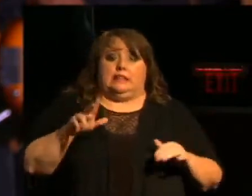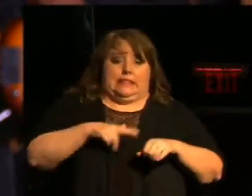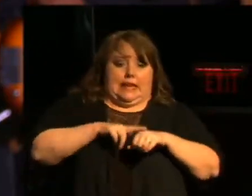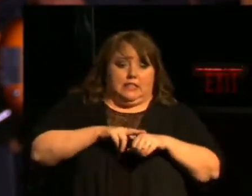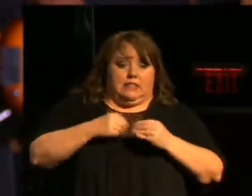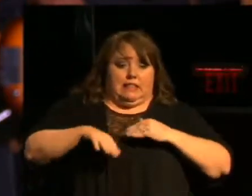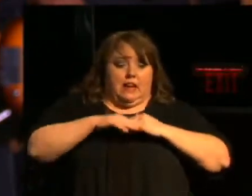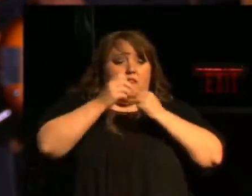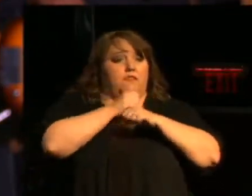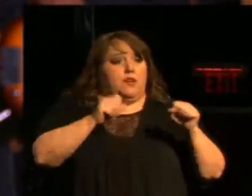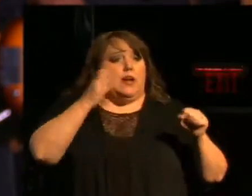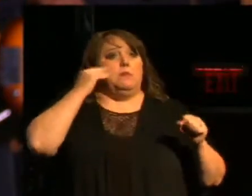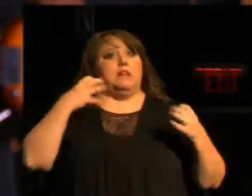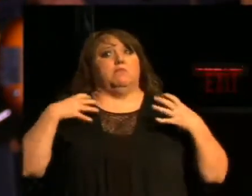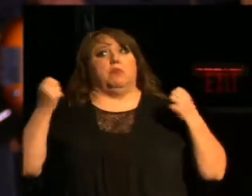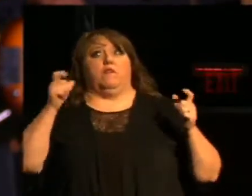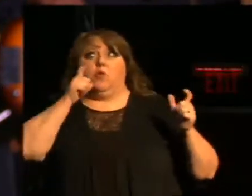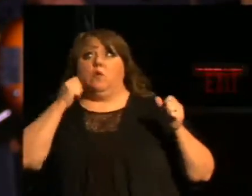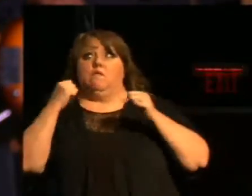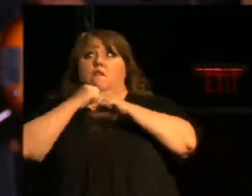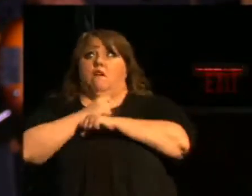Sweet